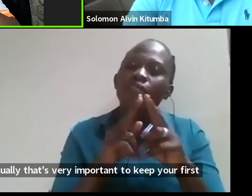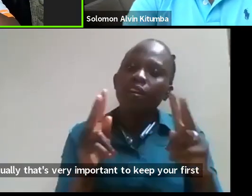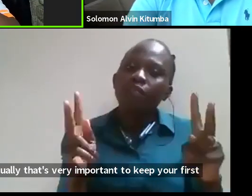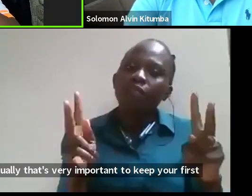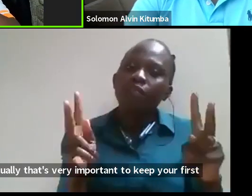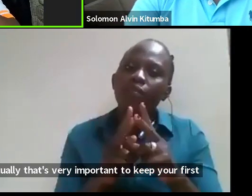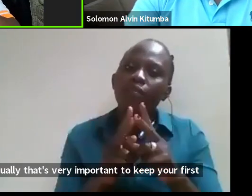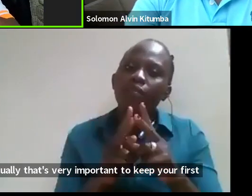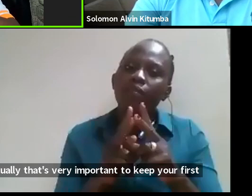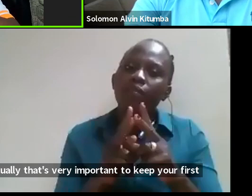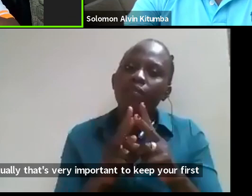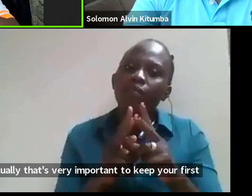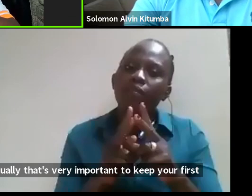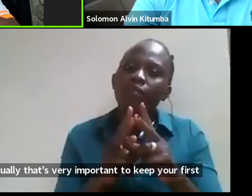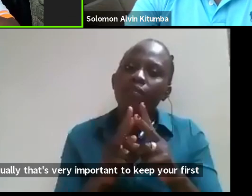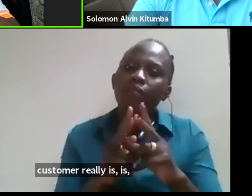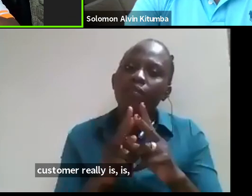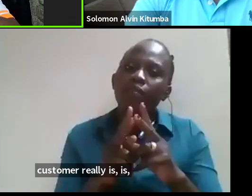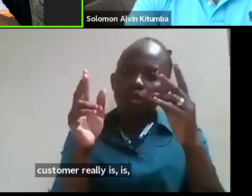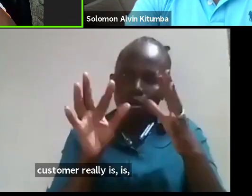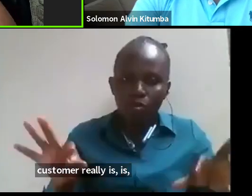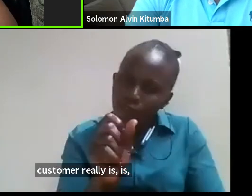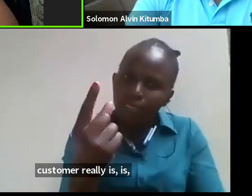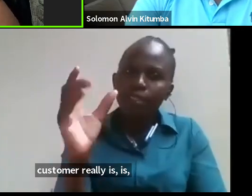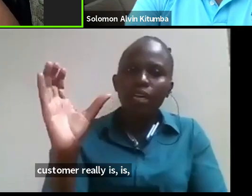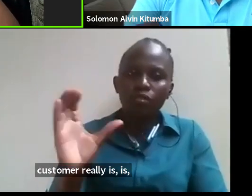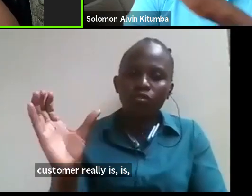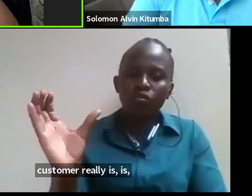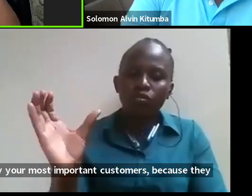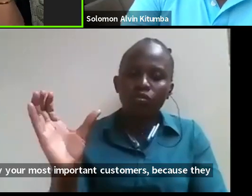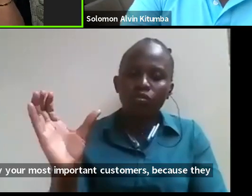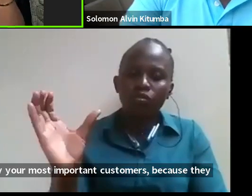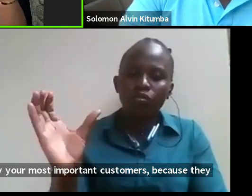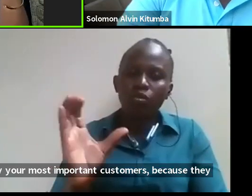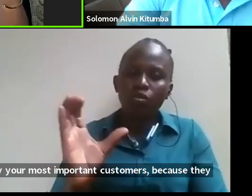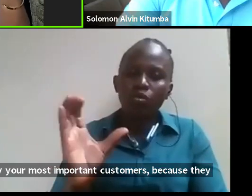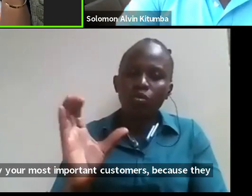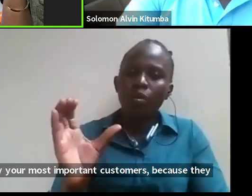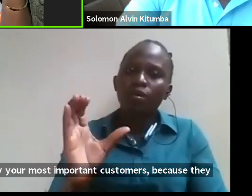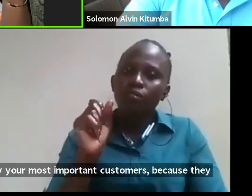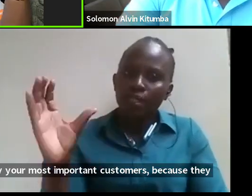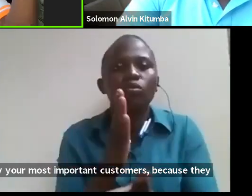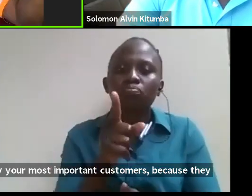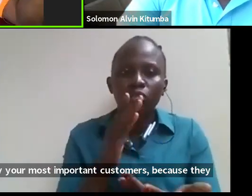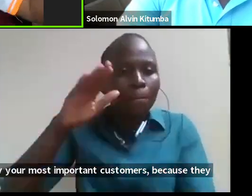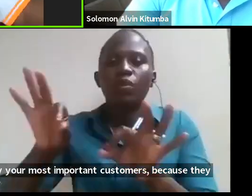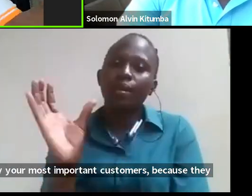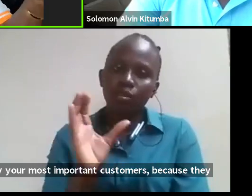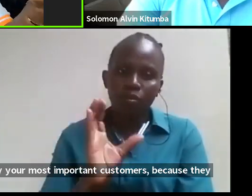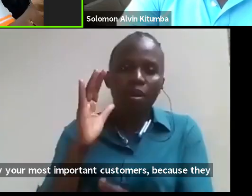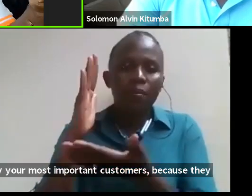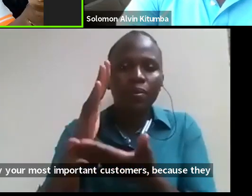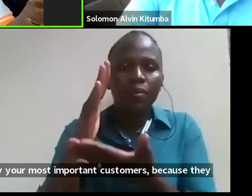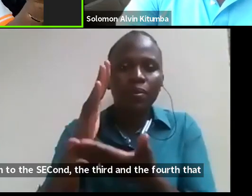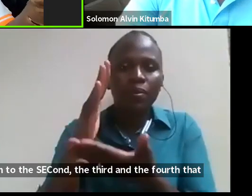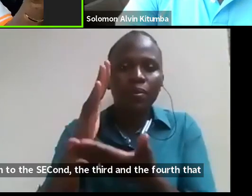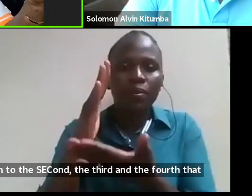is arguably your most important customer, because they confirm to the second and the third and the fourth that this product is actually